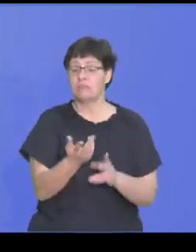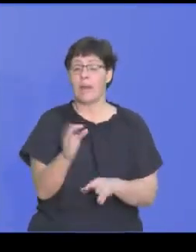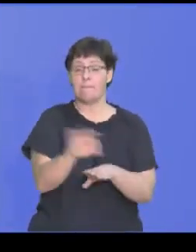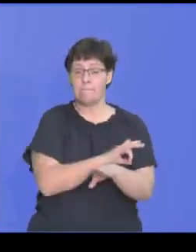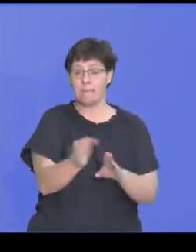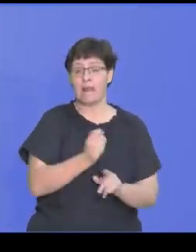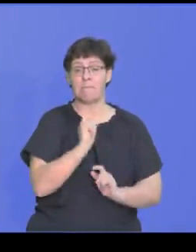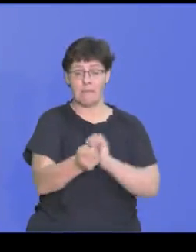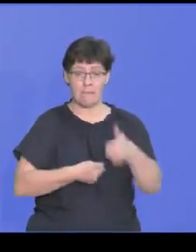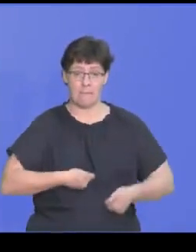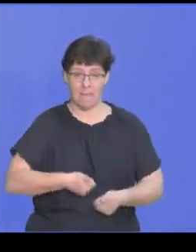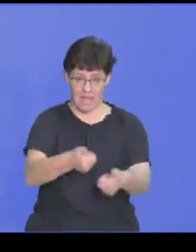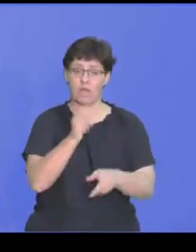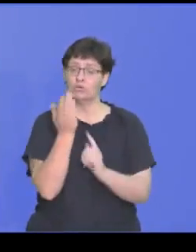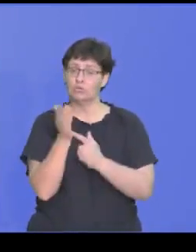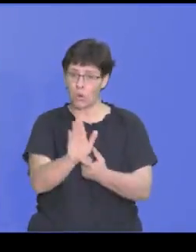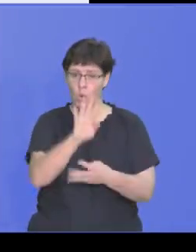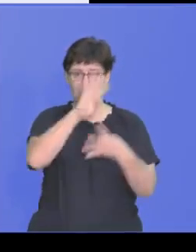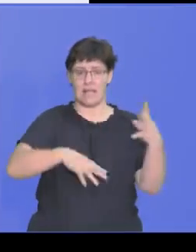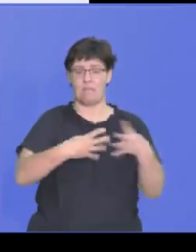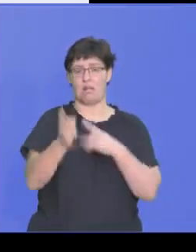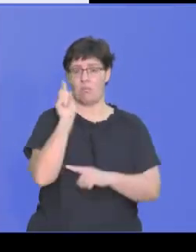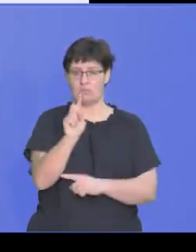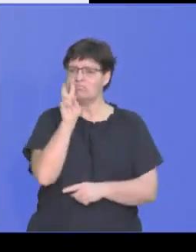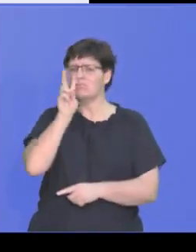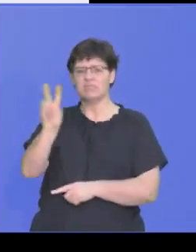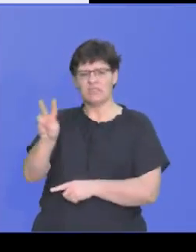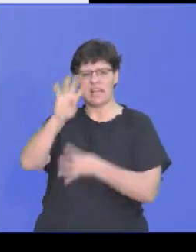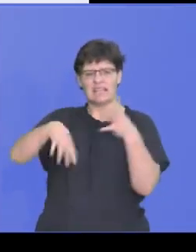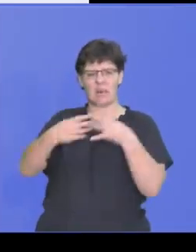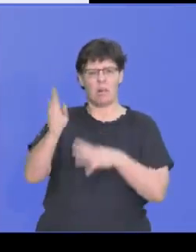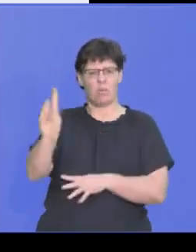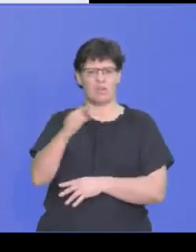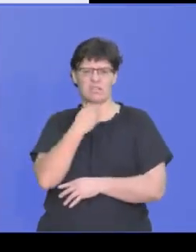plan as shown in table 1. So let's go see what table 1 says.